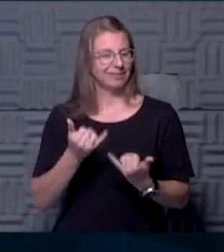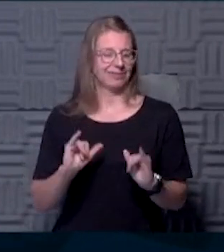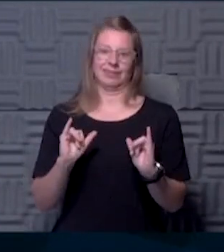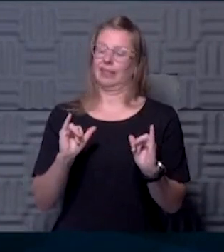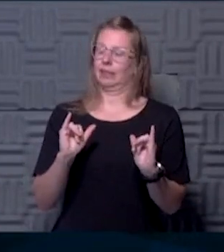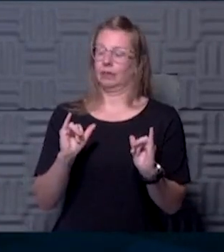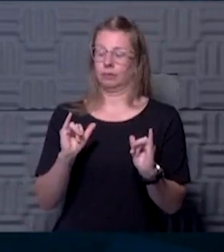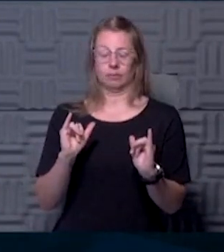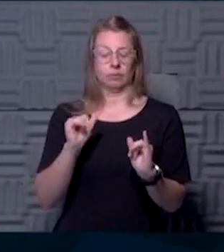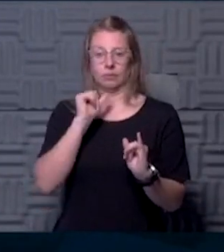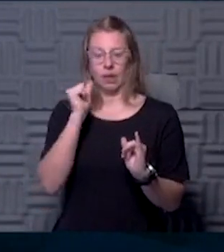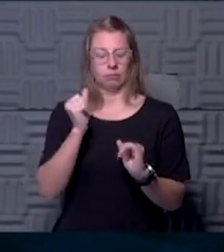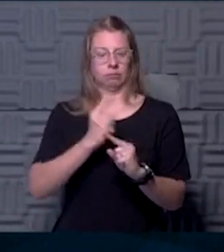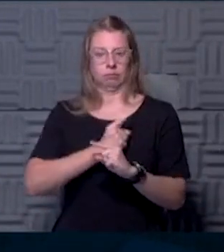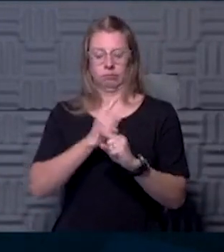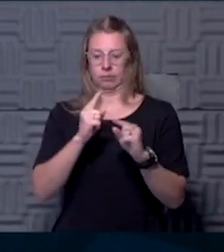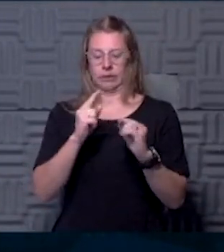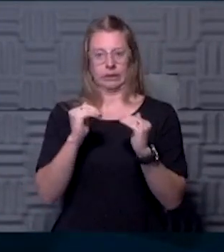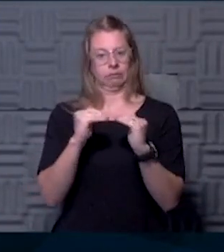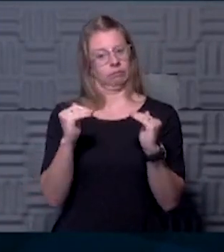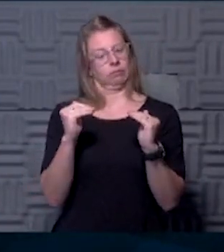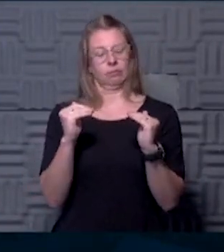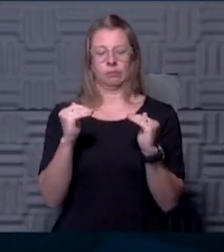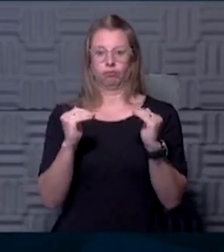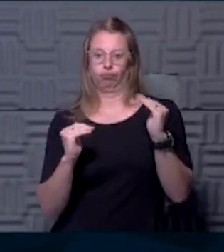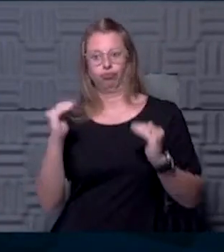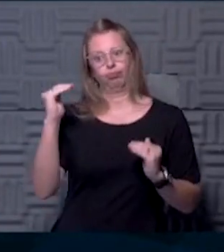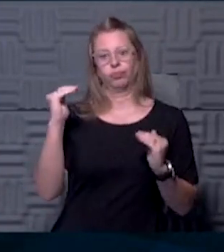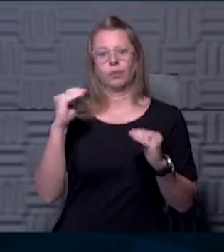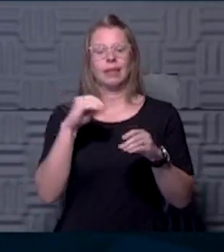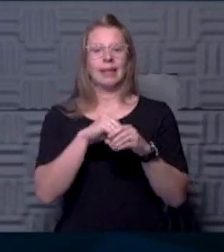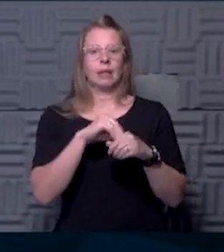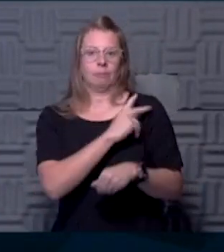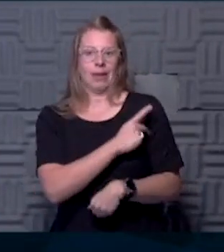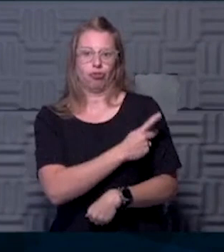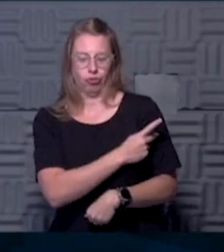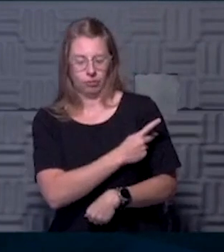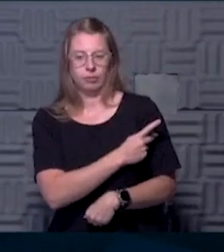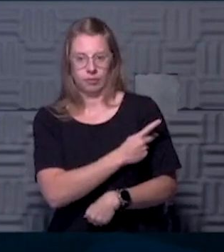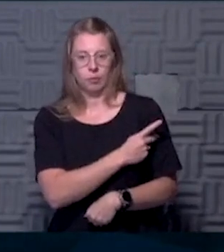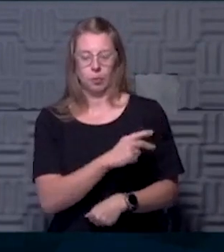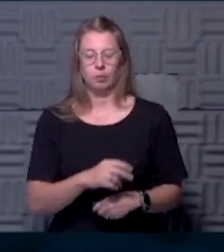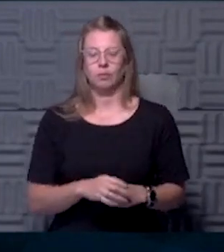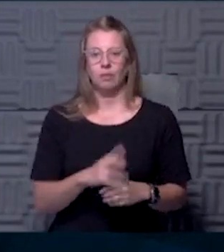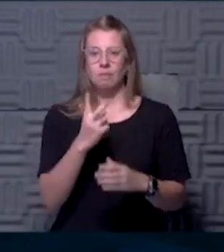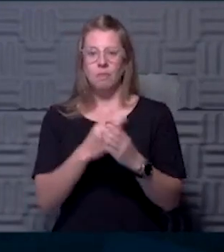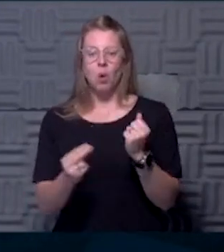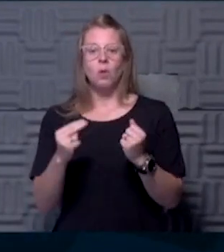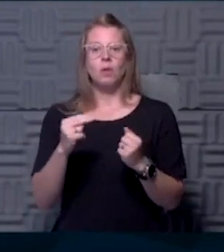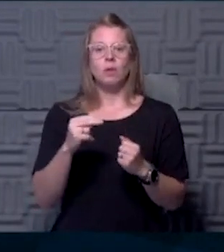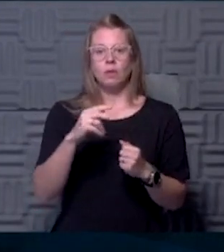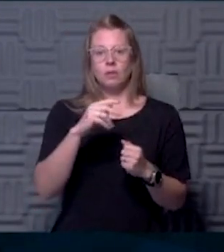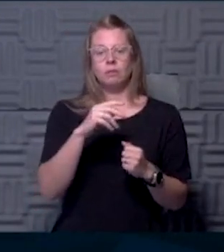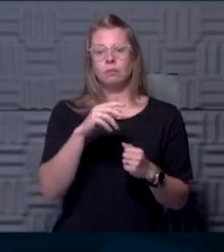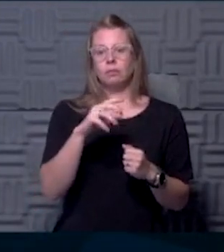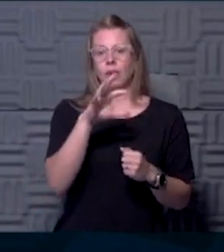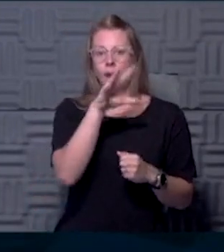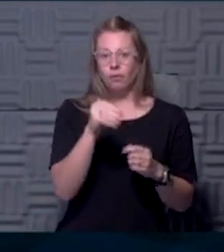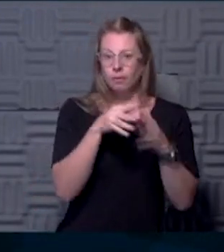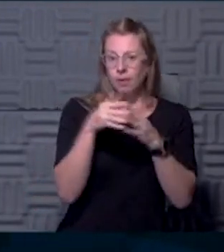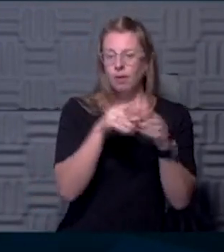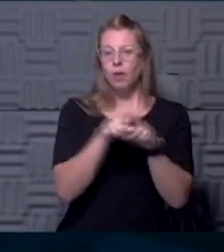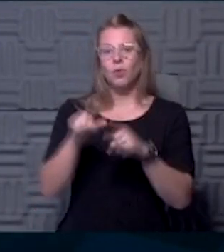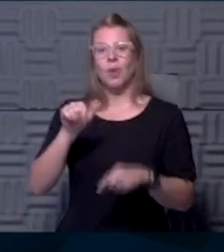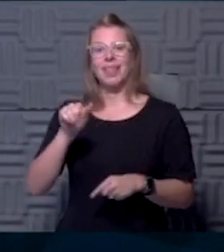still disproportionately involving in the inpatient space both the African American and the Latino